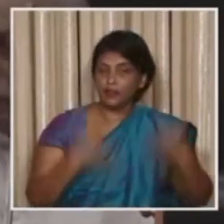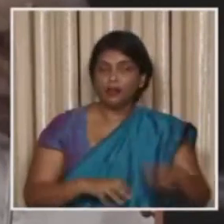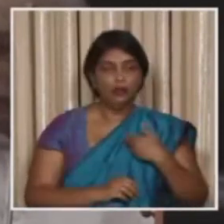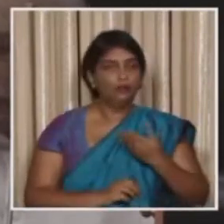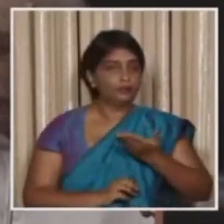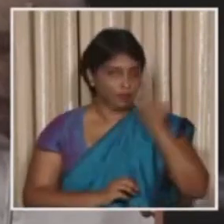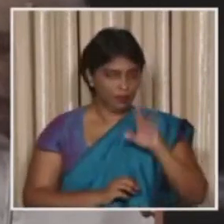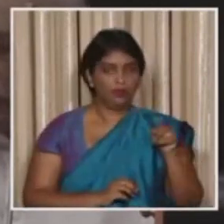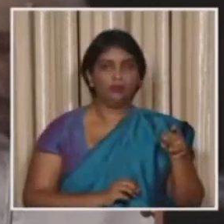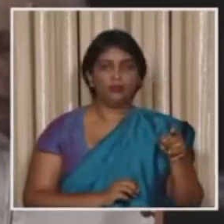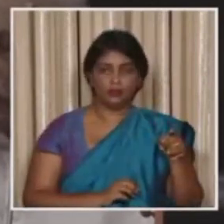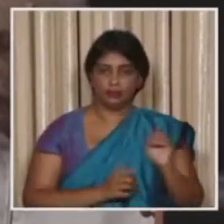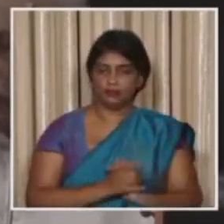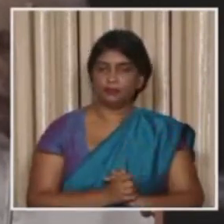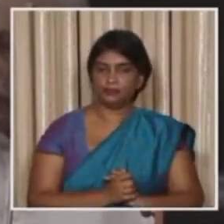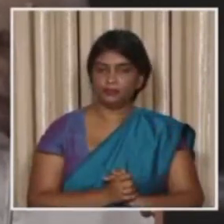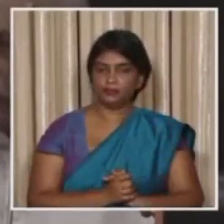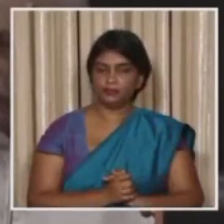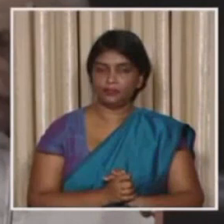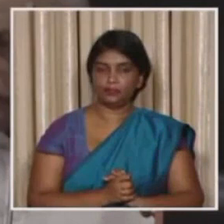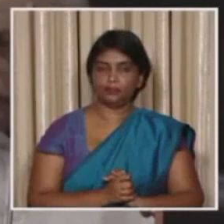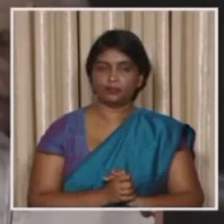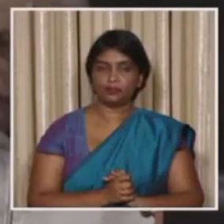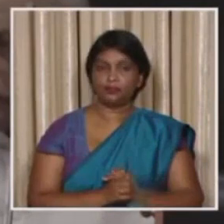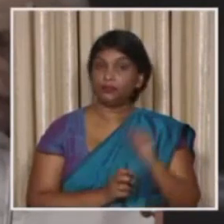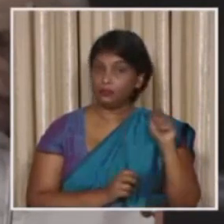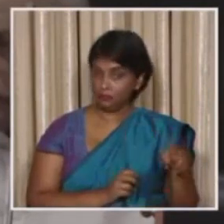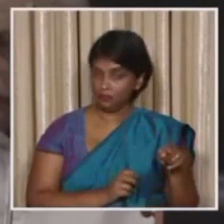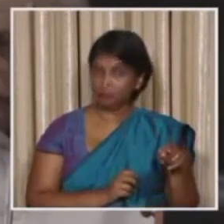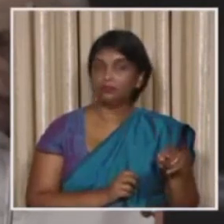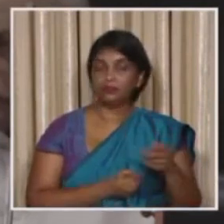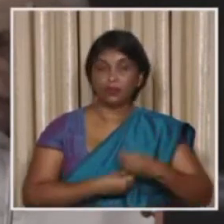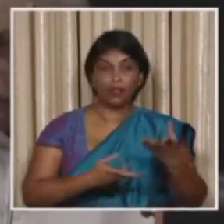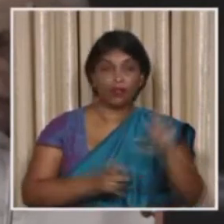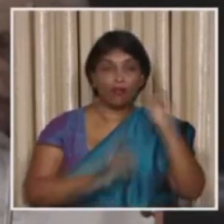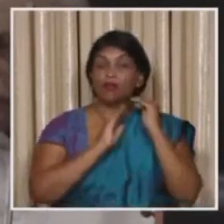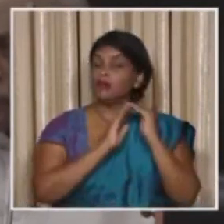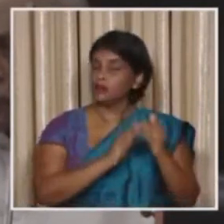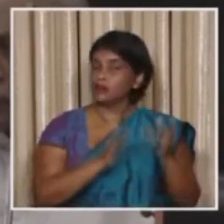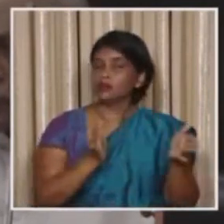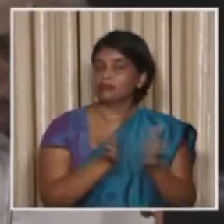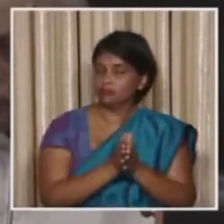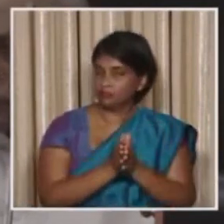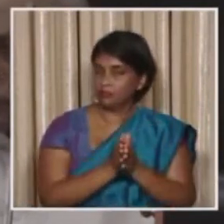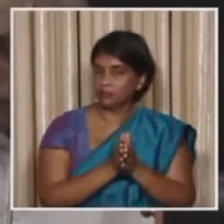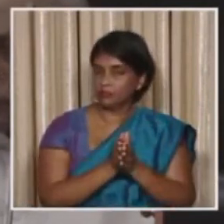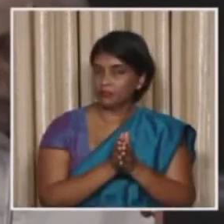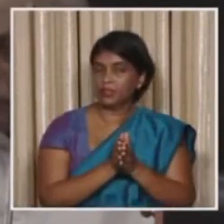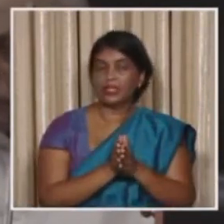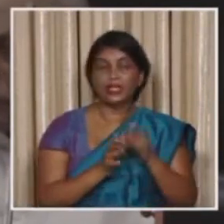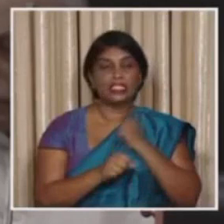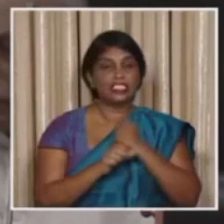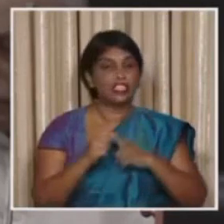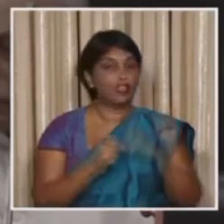being expedited. The OMP and the AG's department are working on a case handling policy and have drafted guidelines focusing